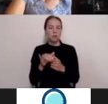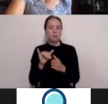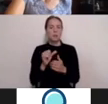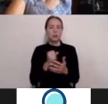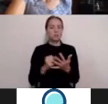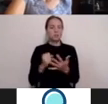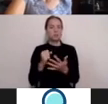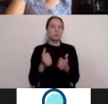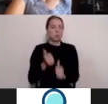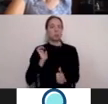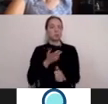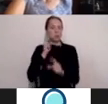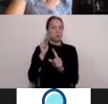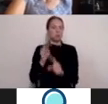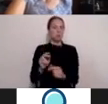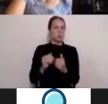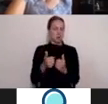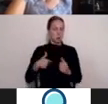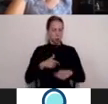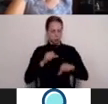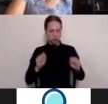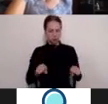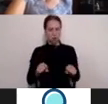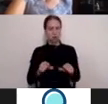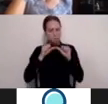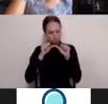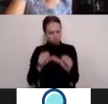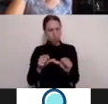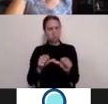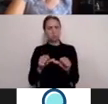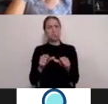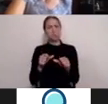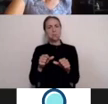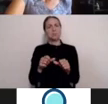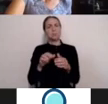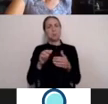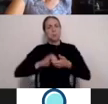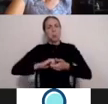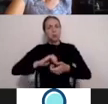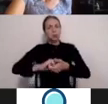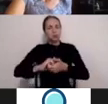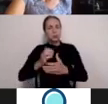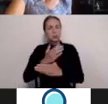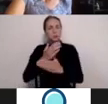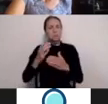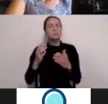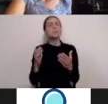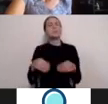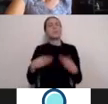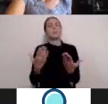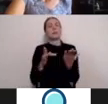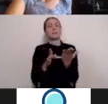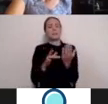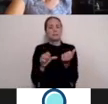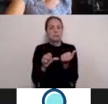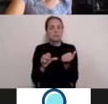perspective on that, is how can we do this through sustained partnerships and providing technical assistance and from our knowledge and experience